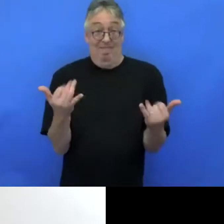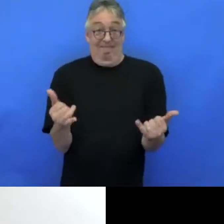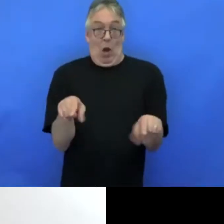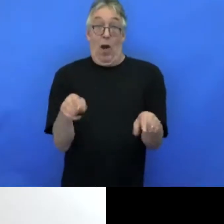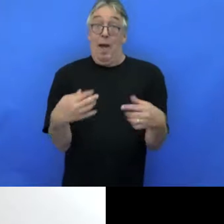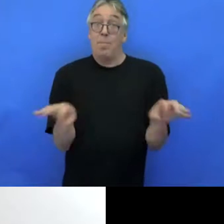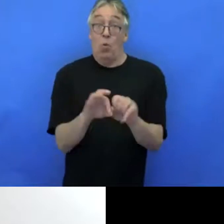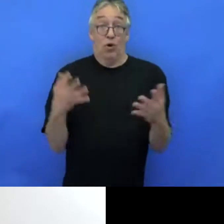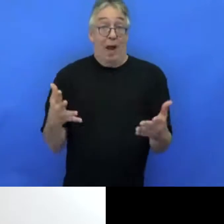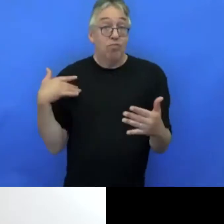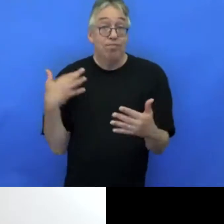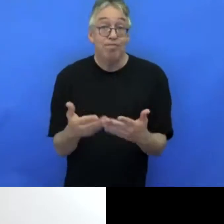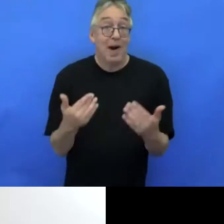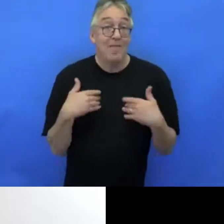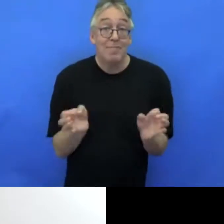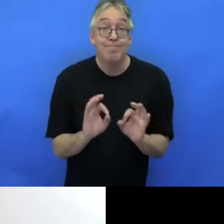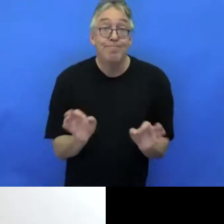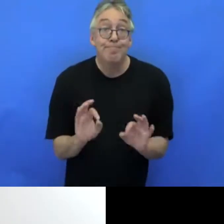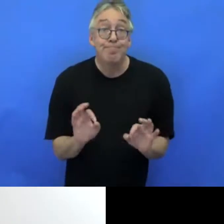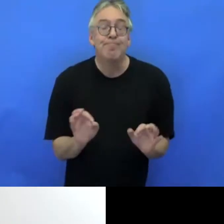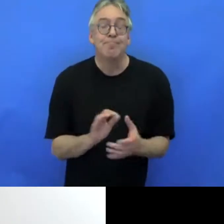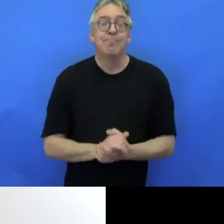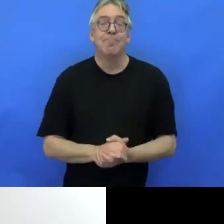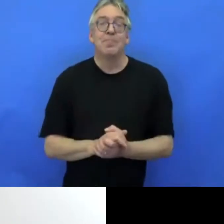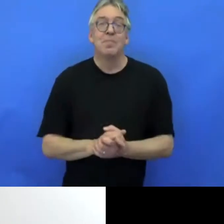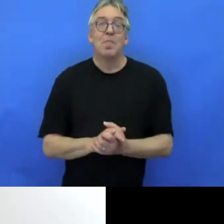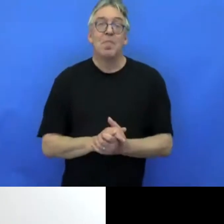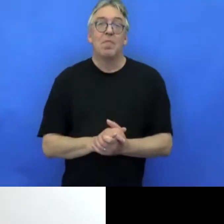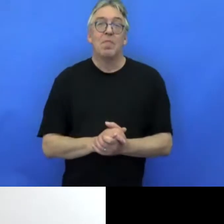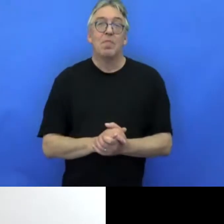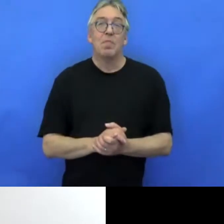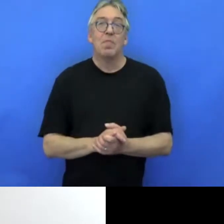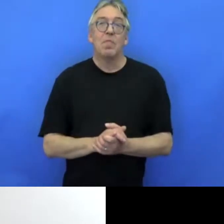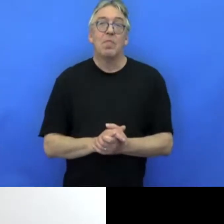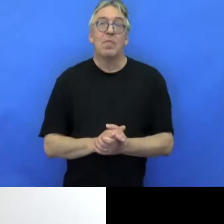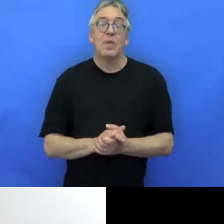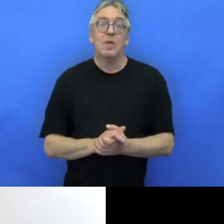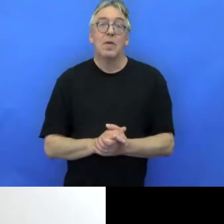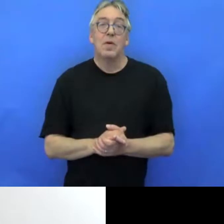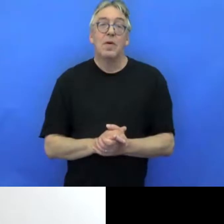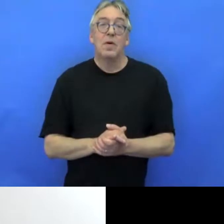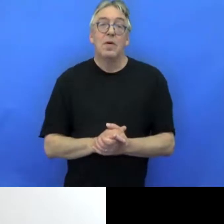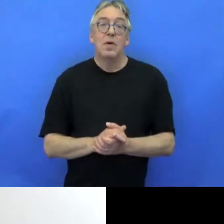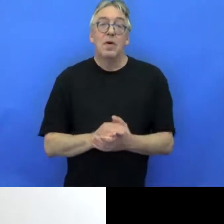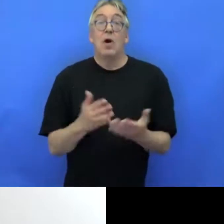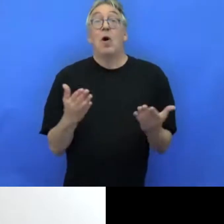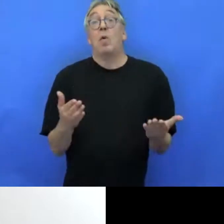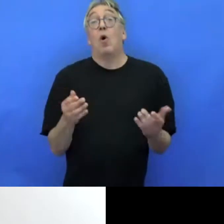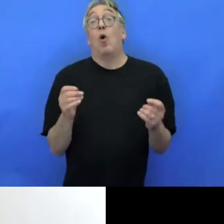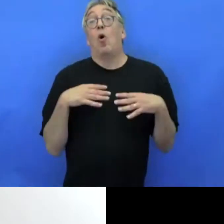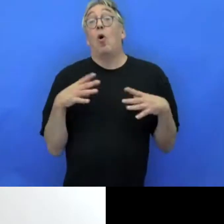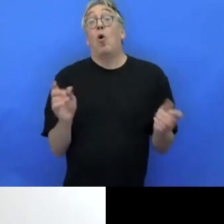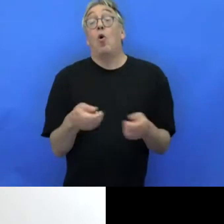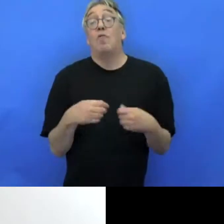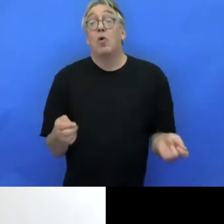of the moment. And for this sort of engagement to be possible, of course, we are aware that